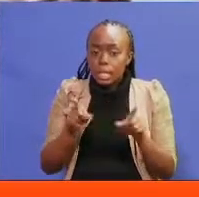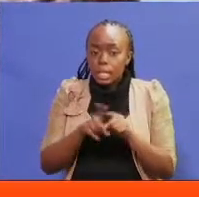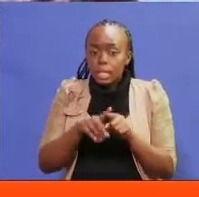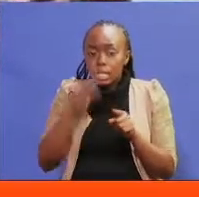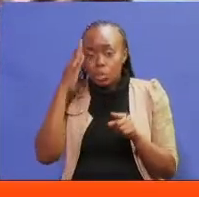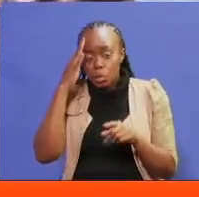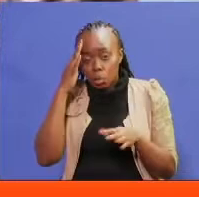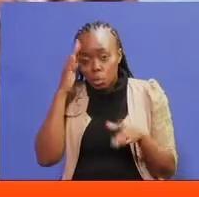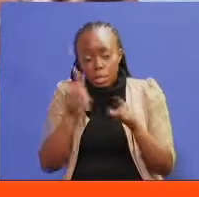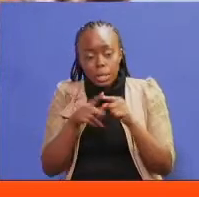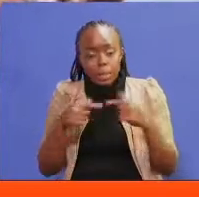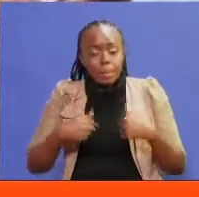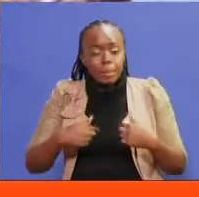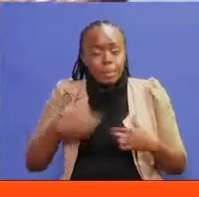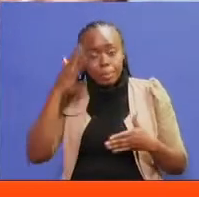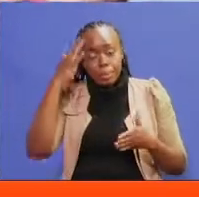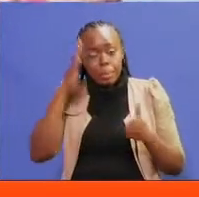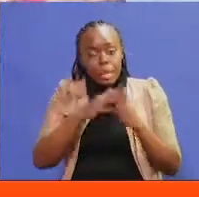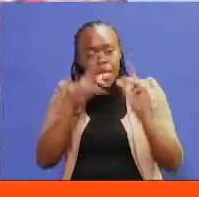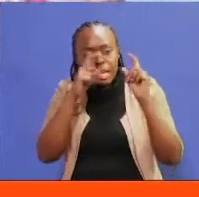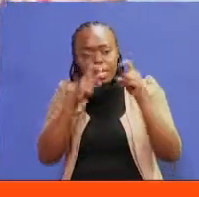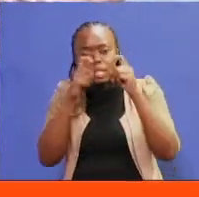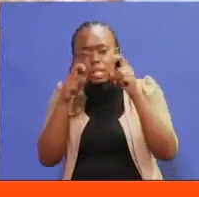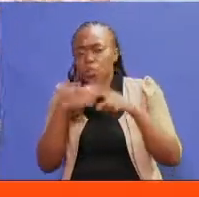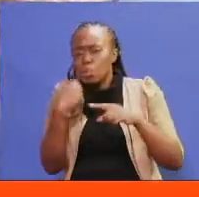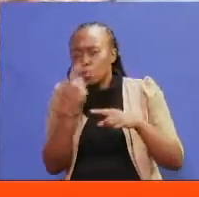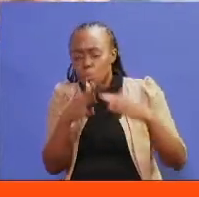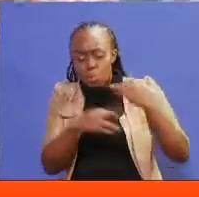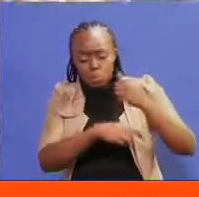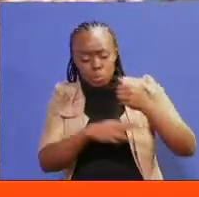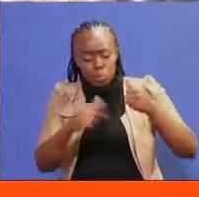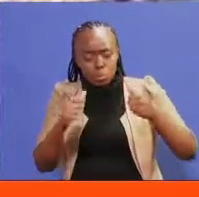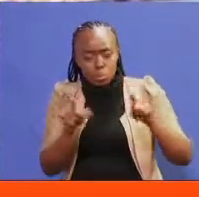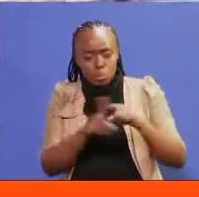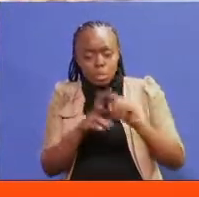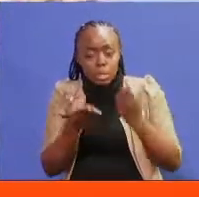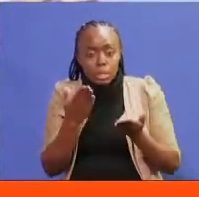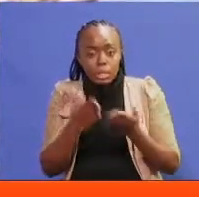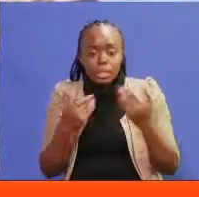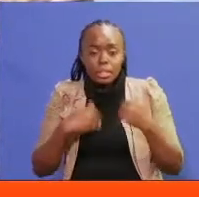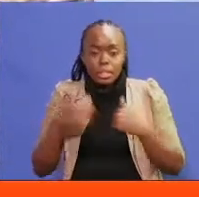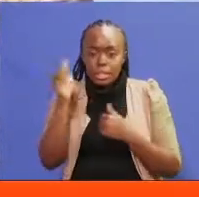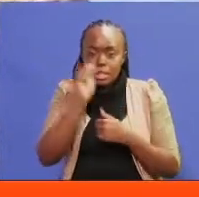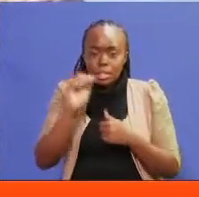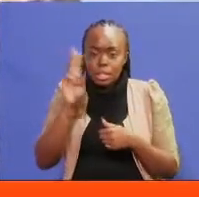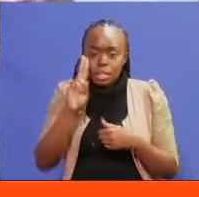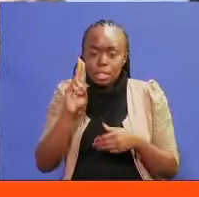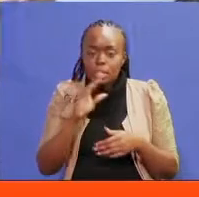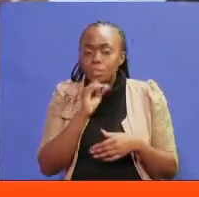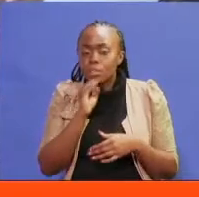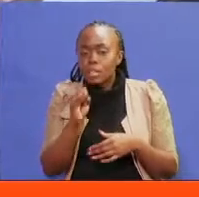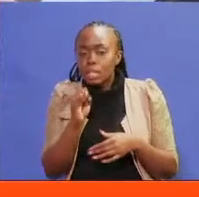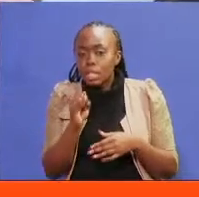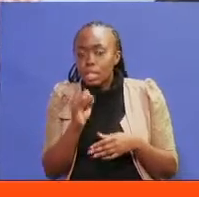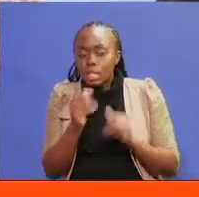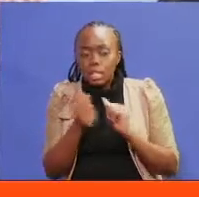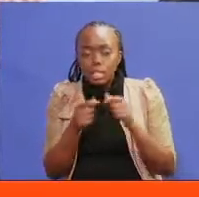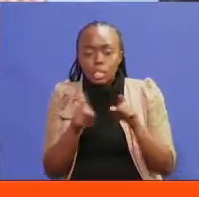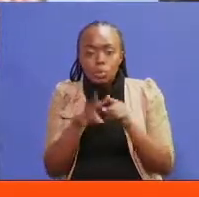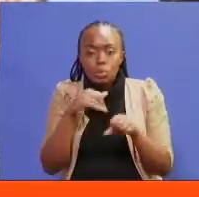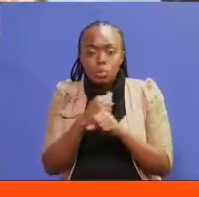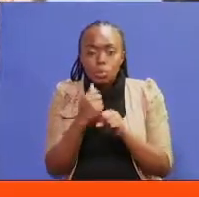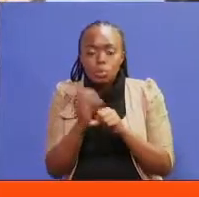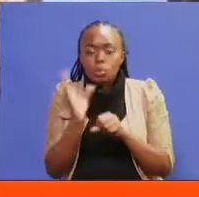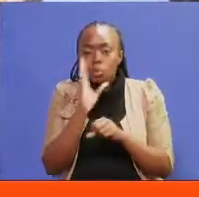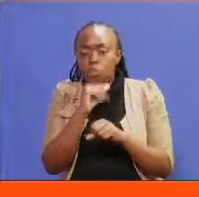ajui. Ninajua iko serikali anaiba hapa. Hata kama rais inasema afanye sisi